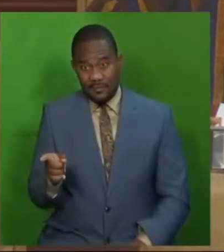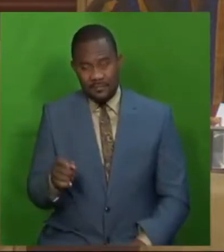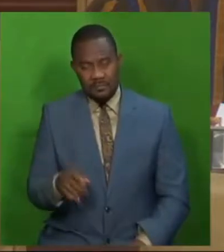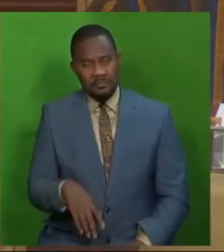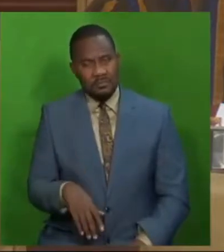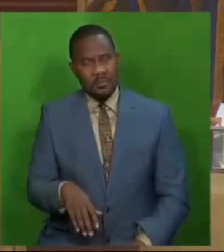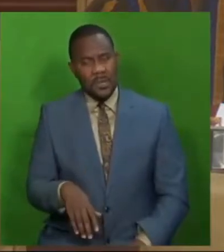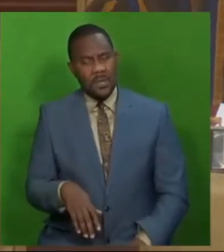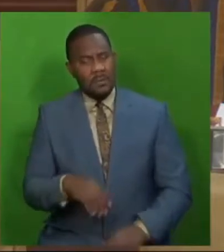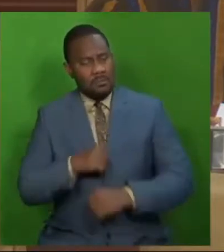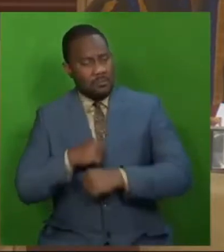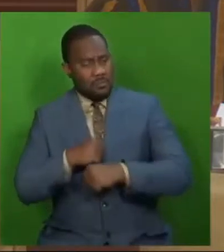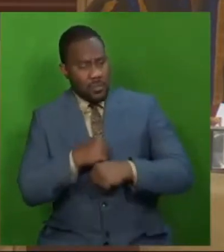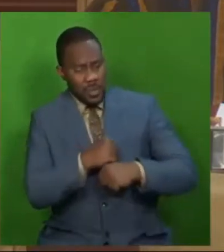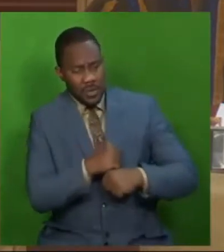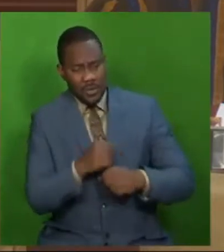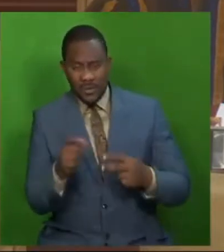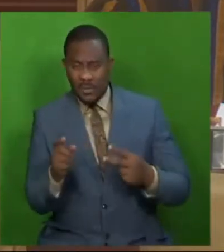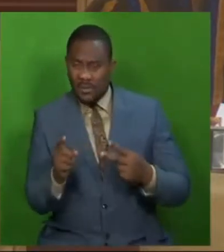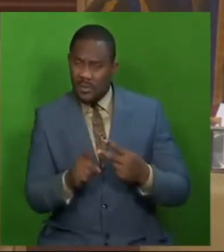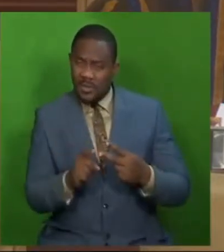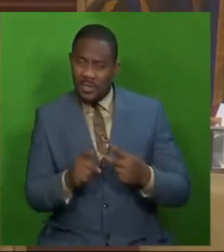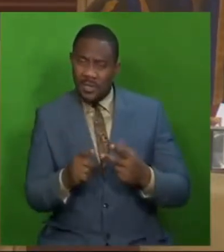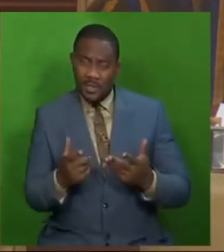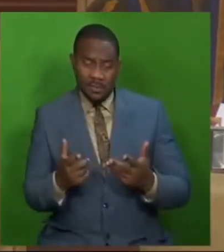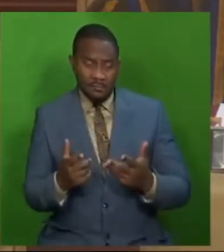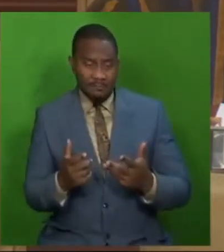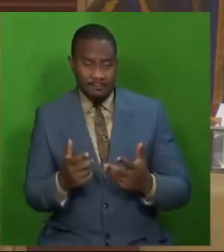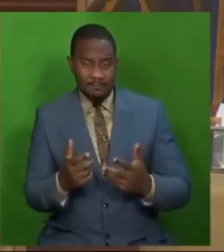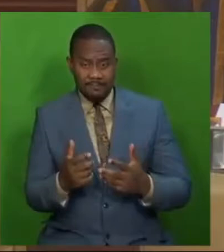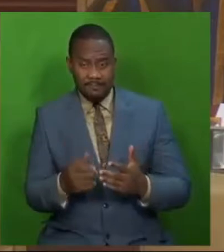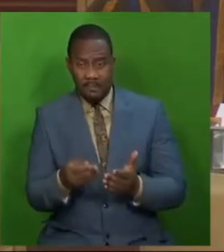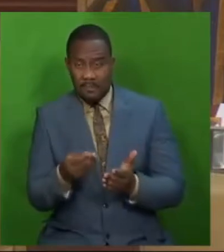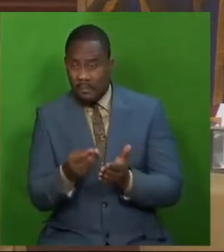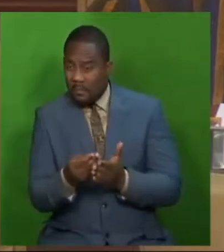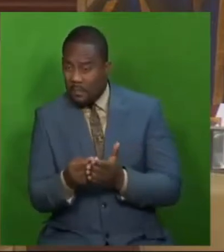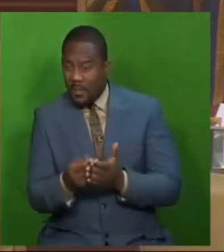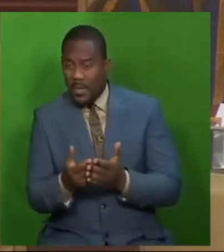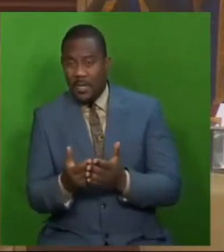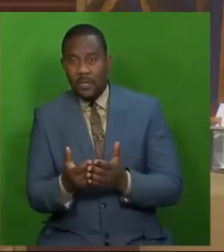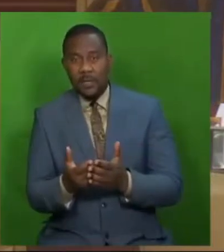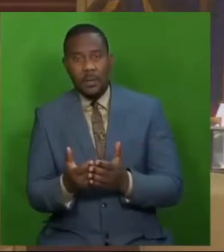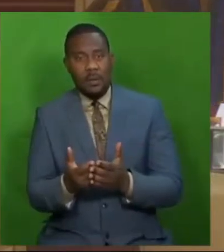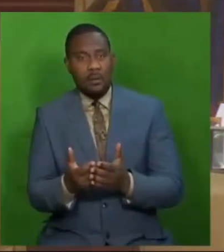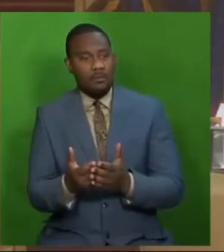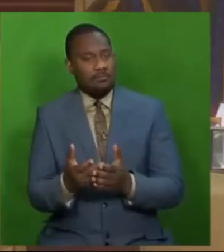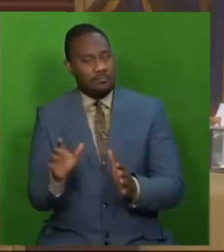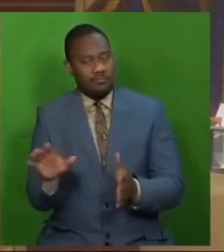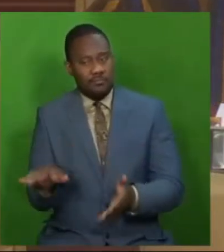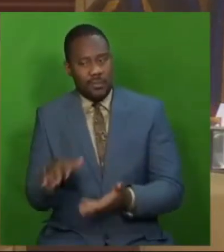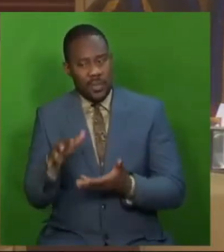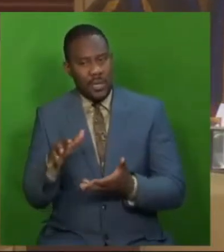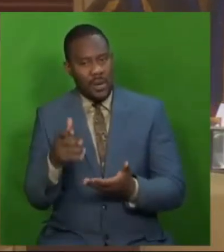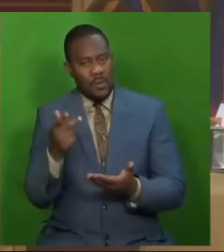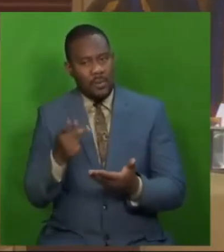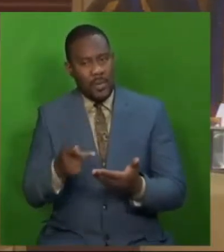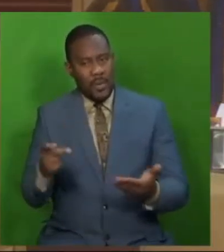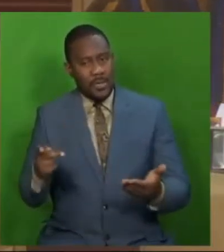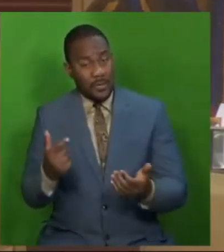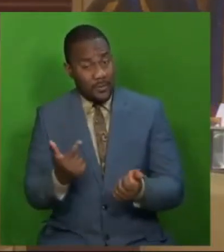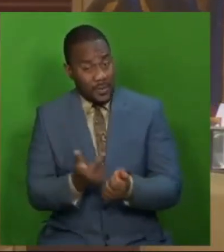securitized, and monetized future revenues of our nation. That is the danger ahead of this